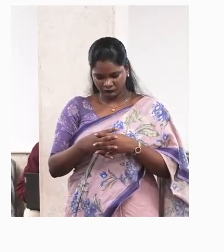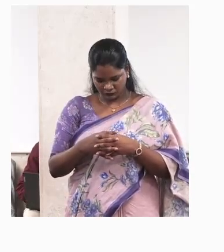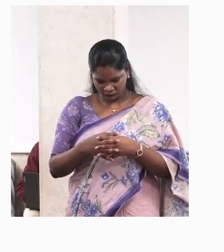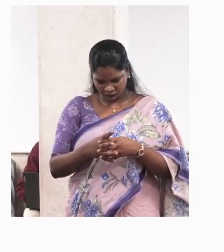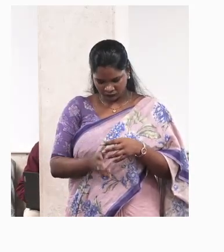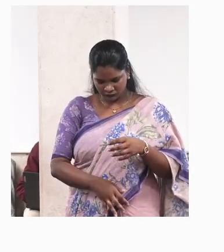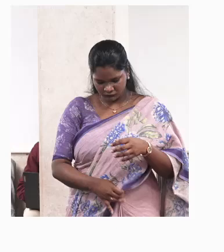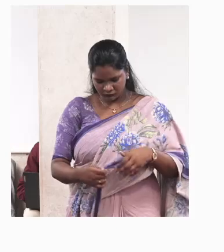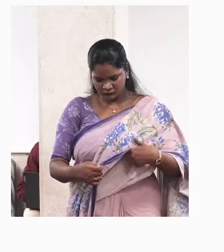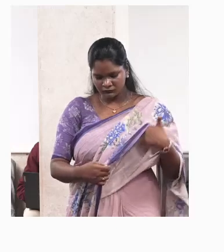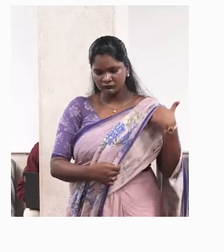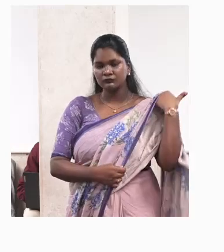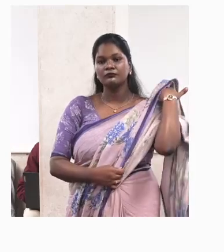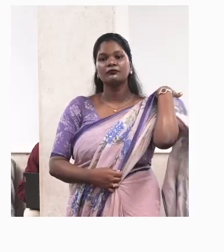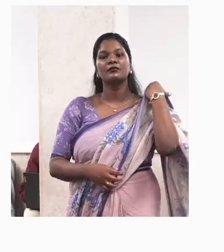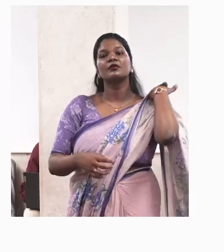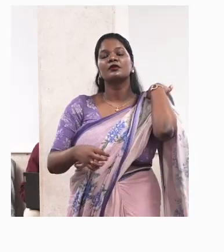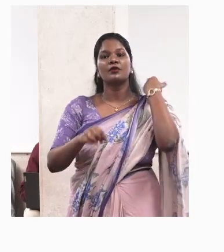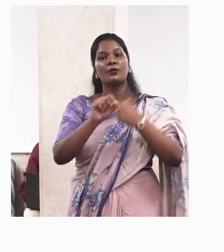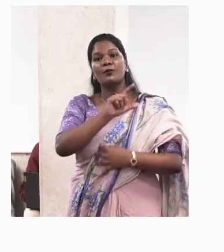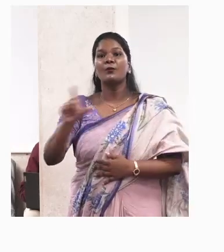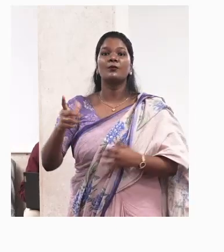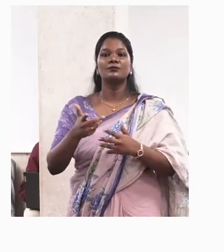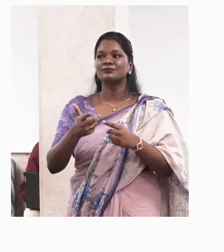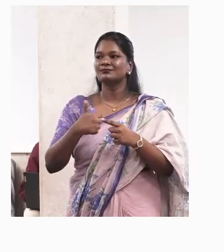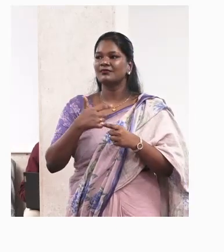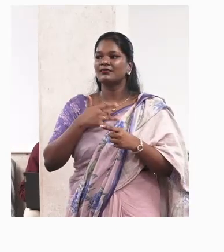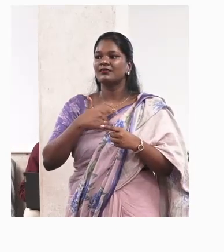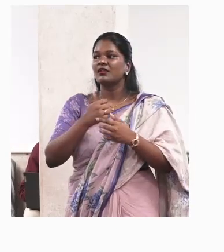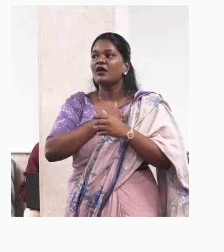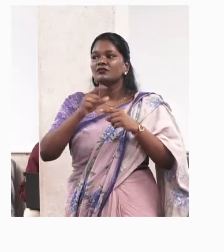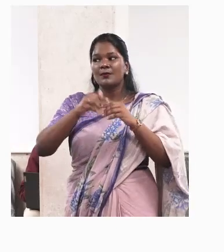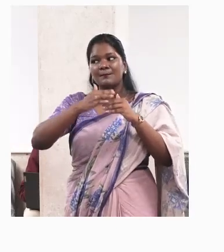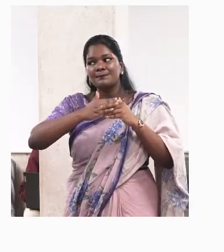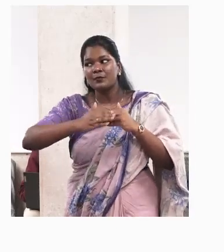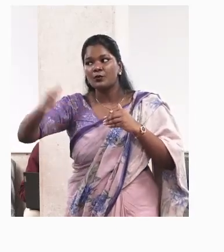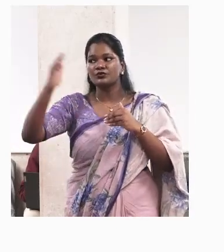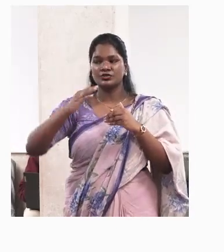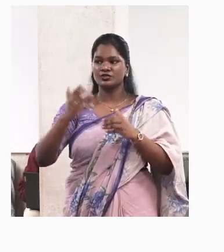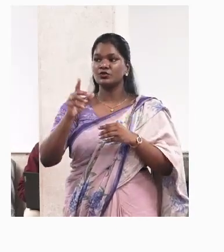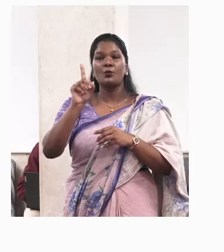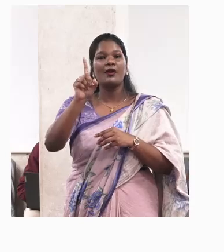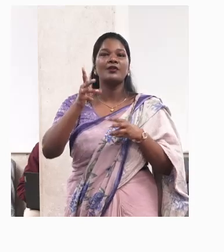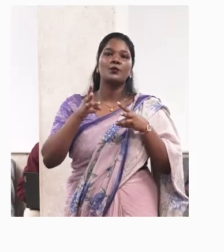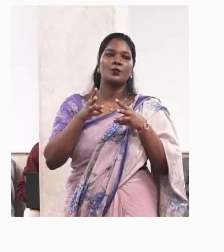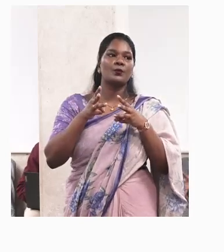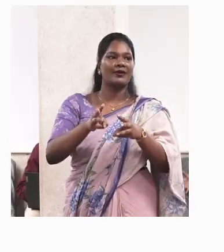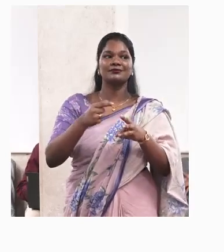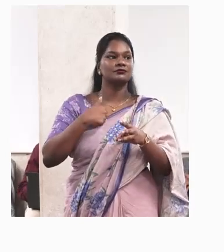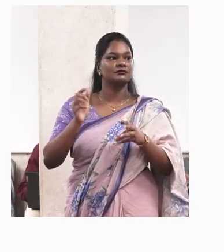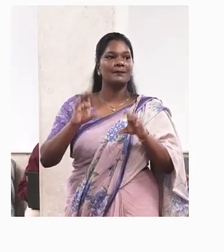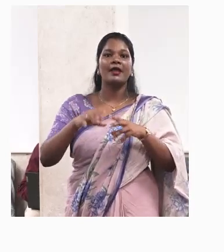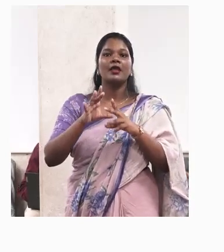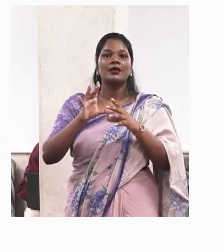all through the 3 decades as a mental health professional, I've allowed for boundaries to blur, and that's the one way in which I'm able to